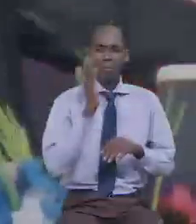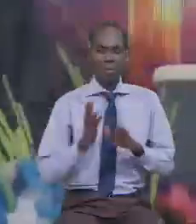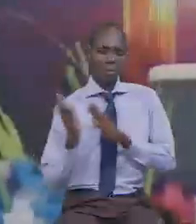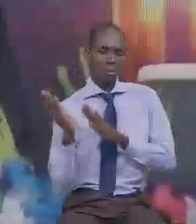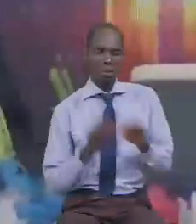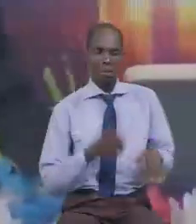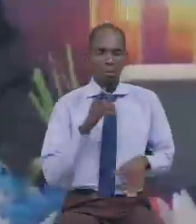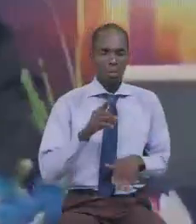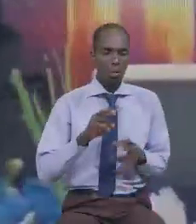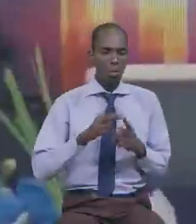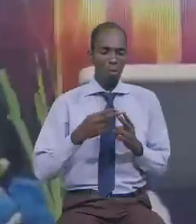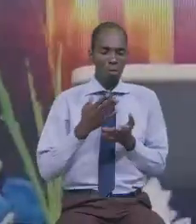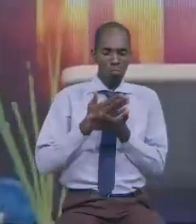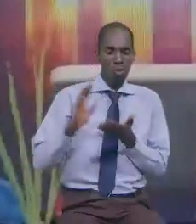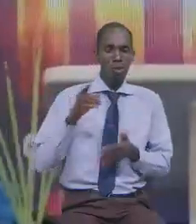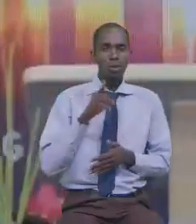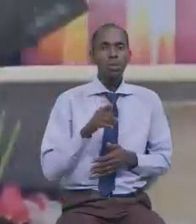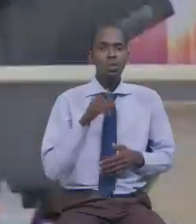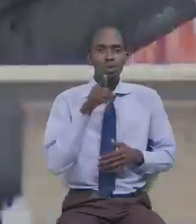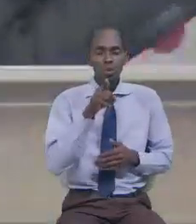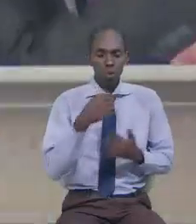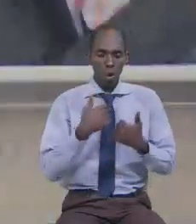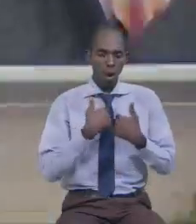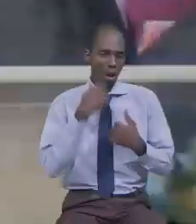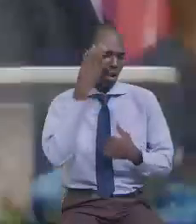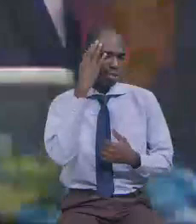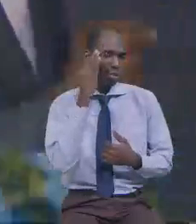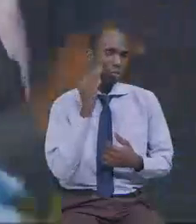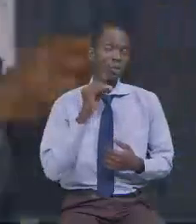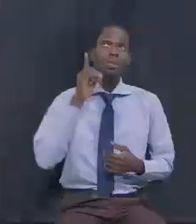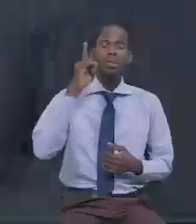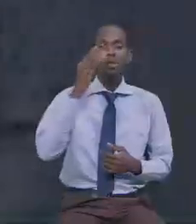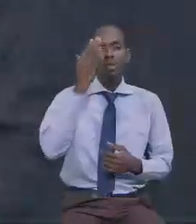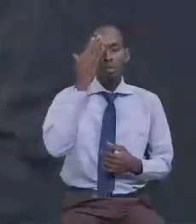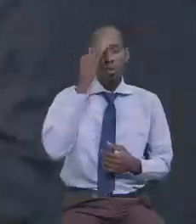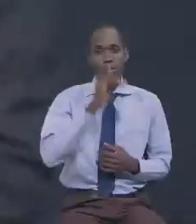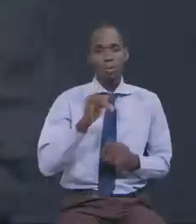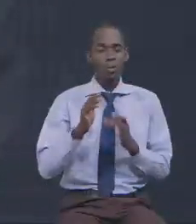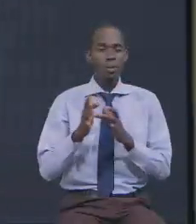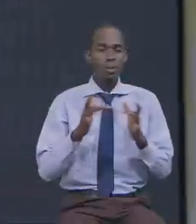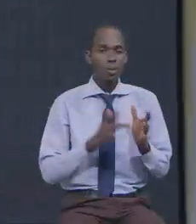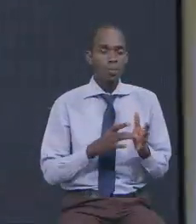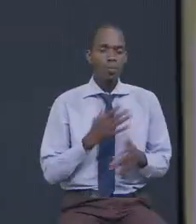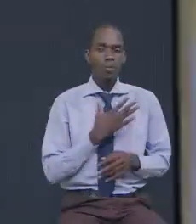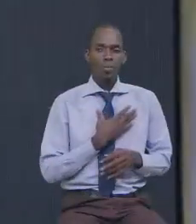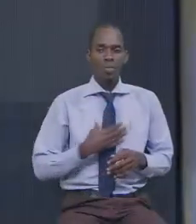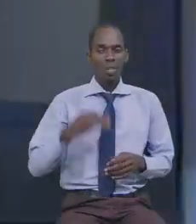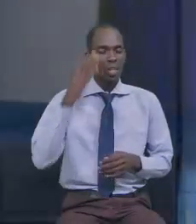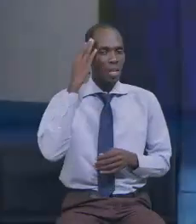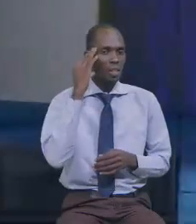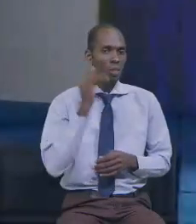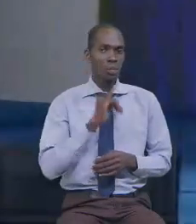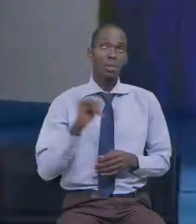you. You have experienced him, knowing Jesus and experiencing